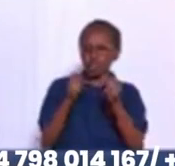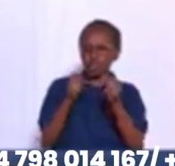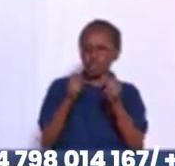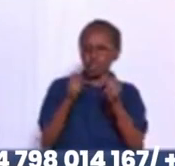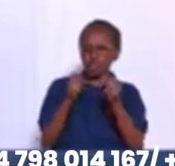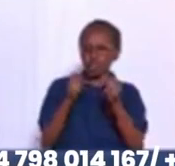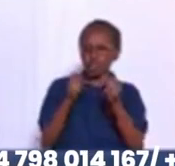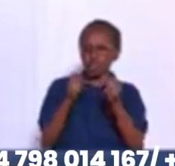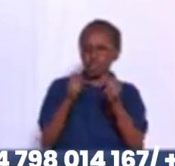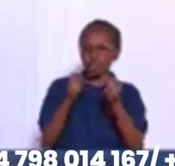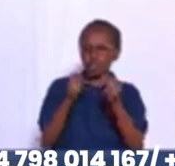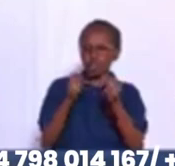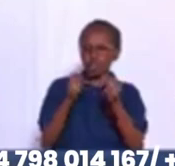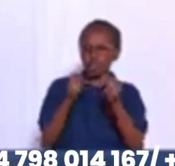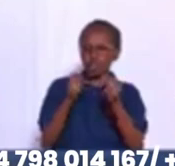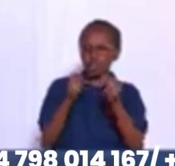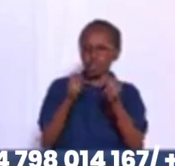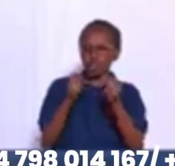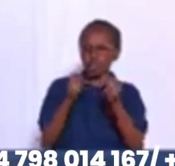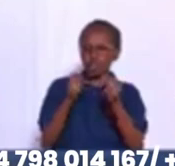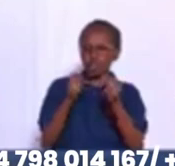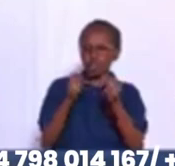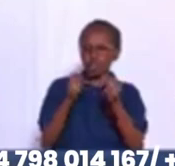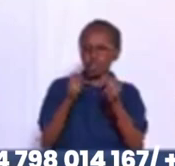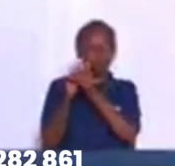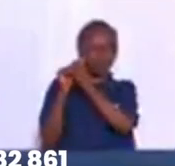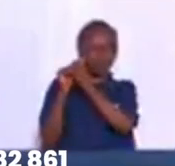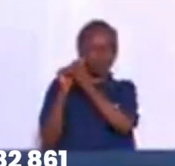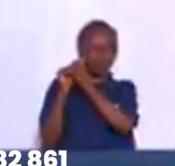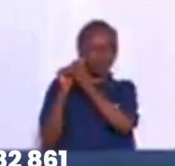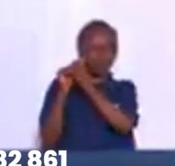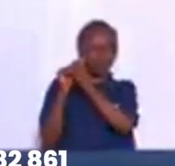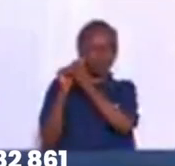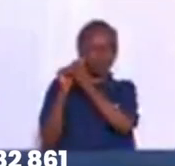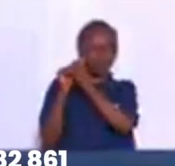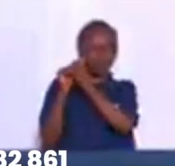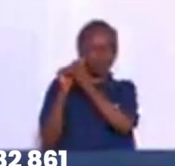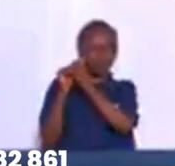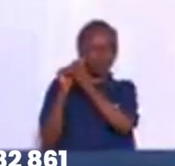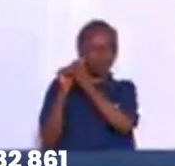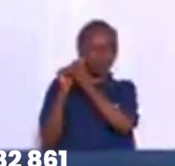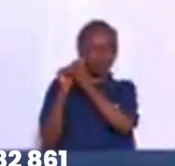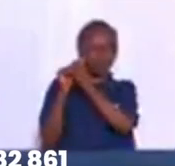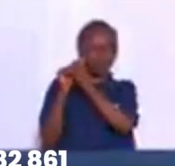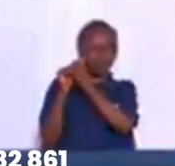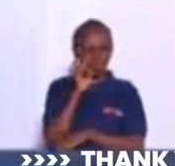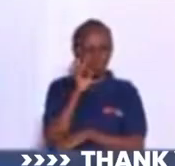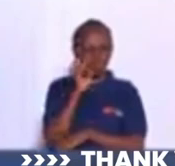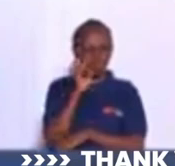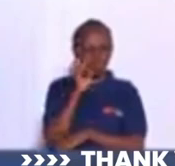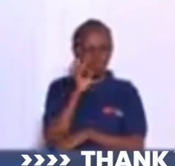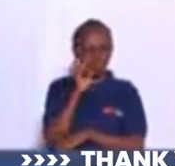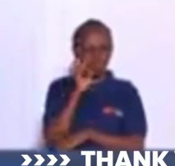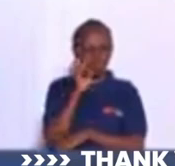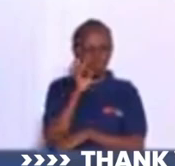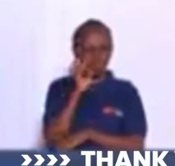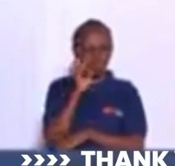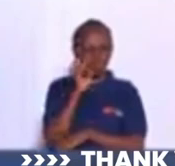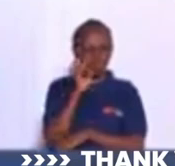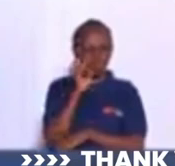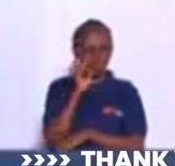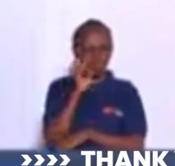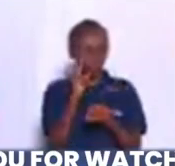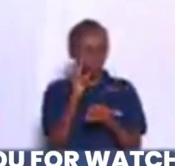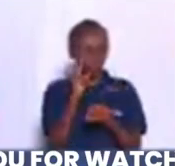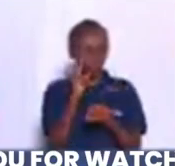other things are shaping our minds to the extent that instead of looking to the Word of God to see